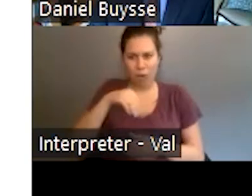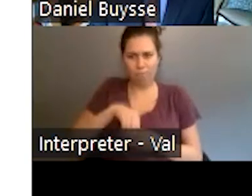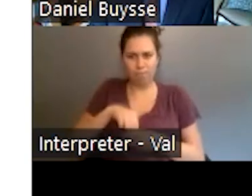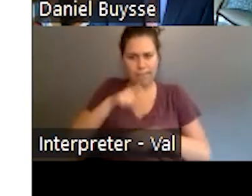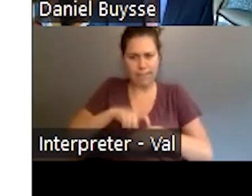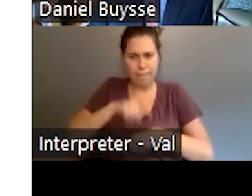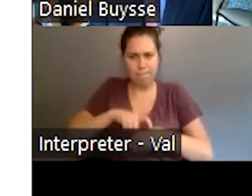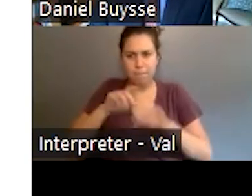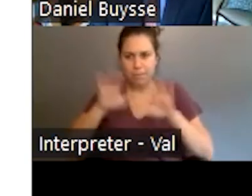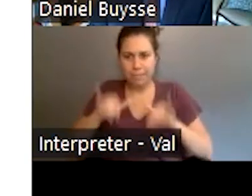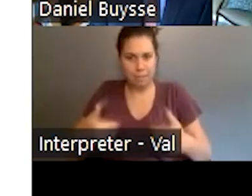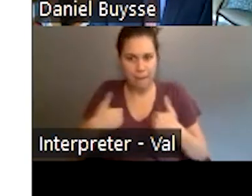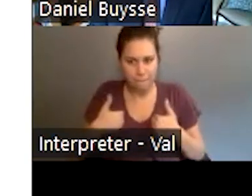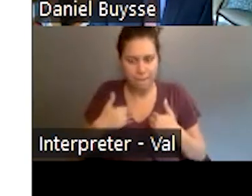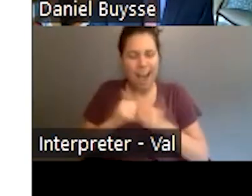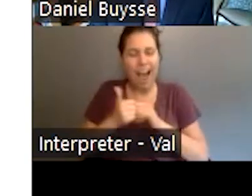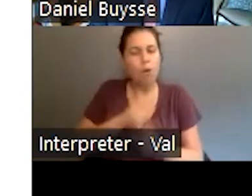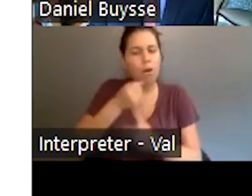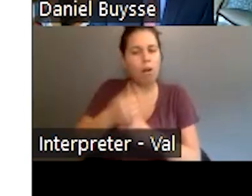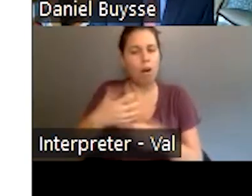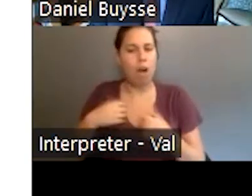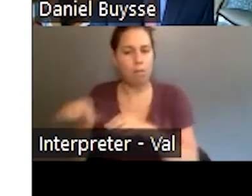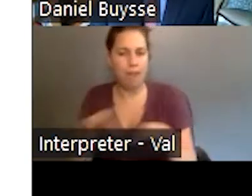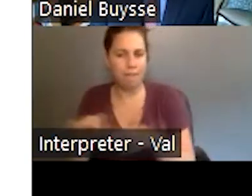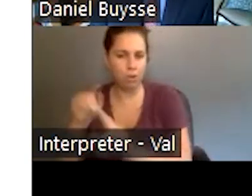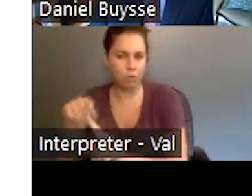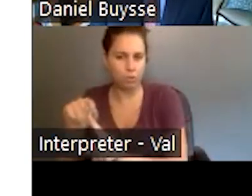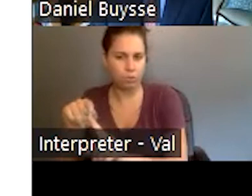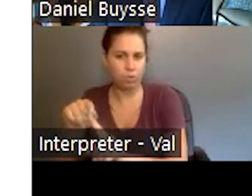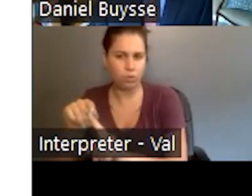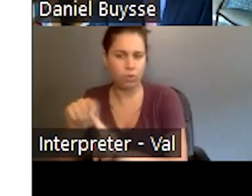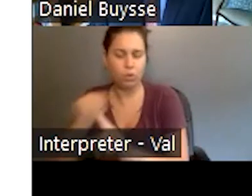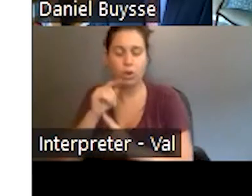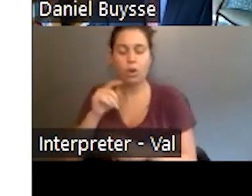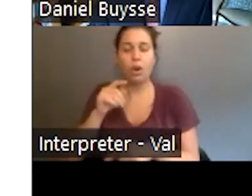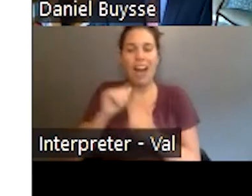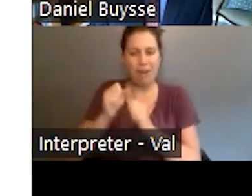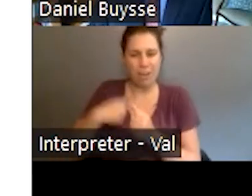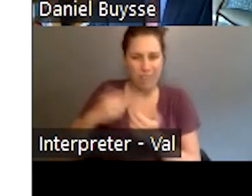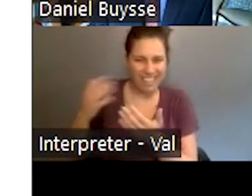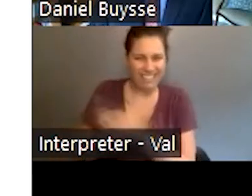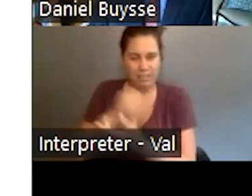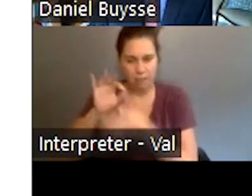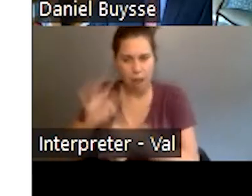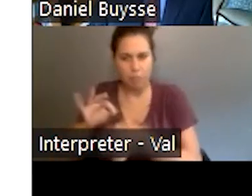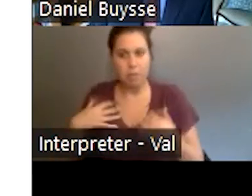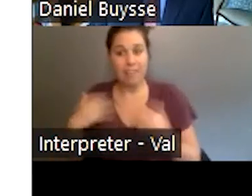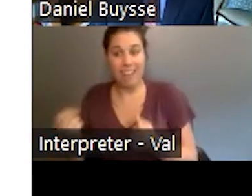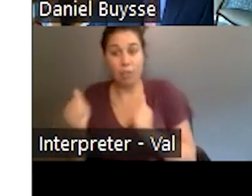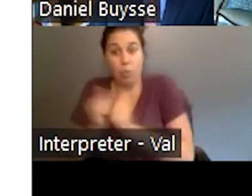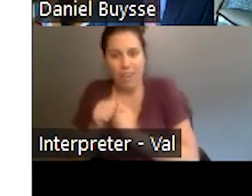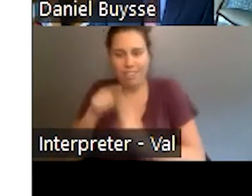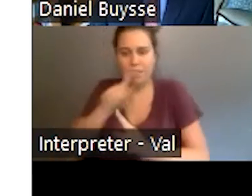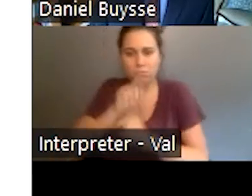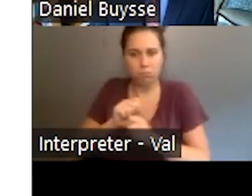change our important health behaviors, acting through known physiologic mechanisms to optimize our health. Now, we